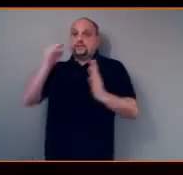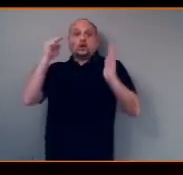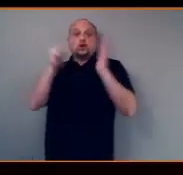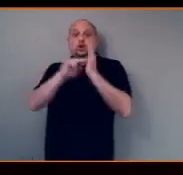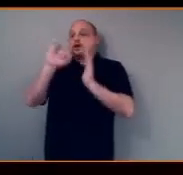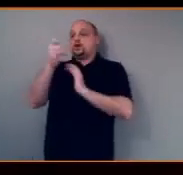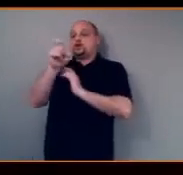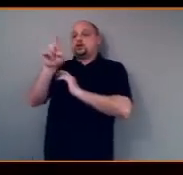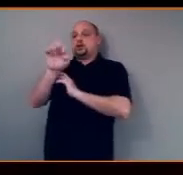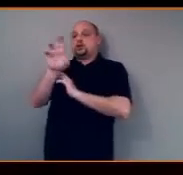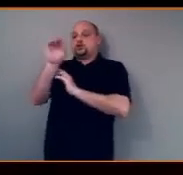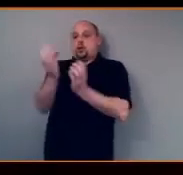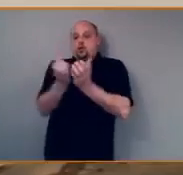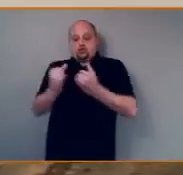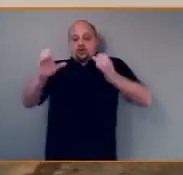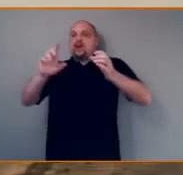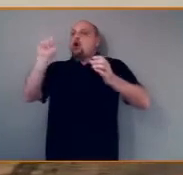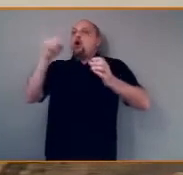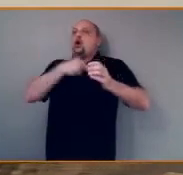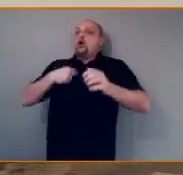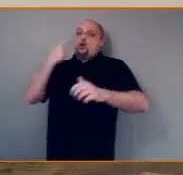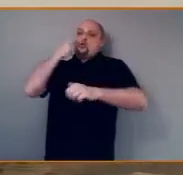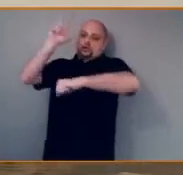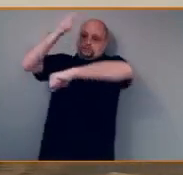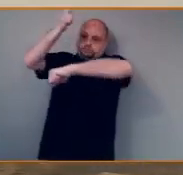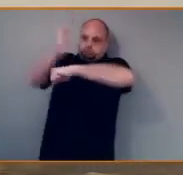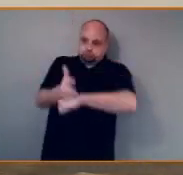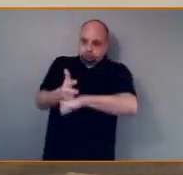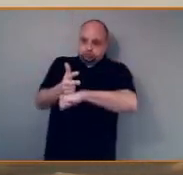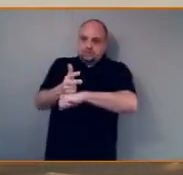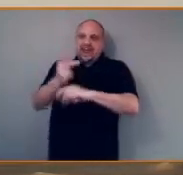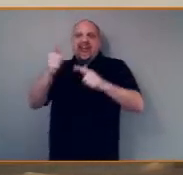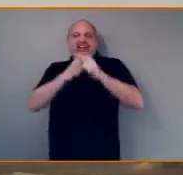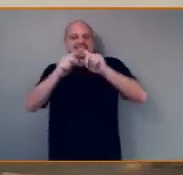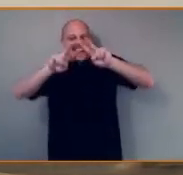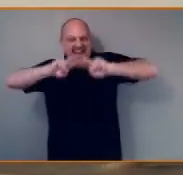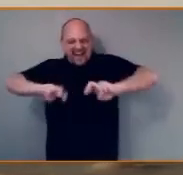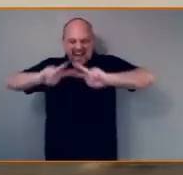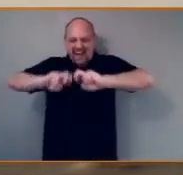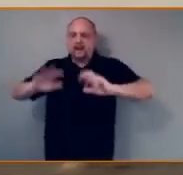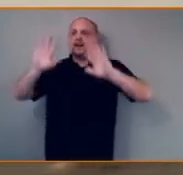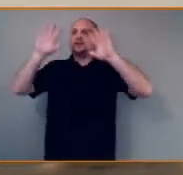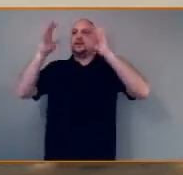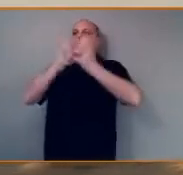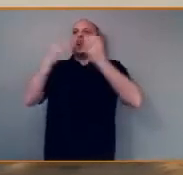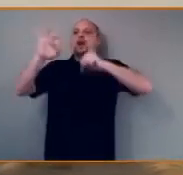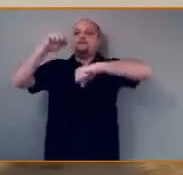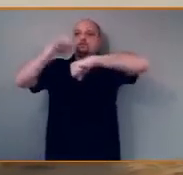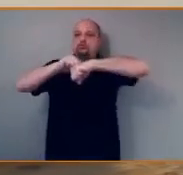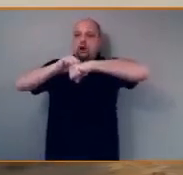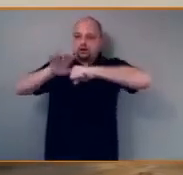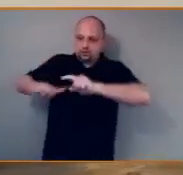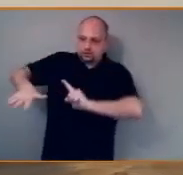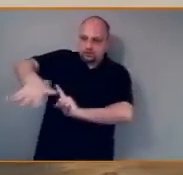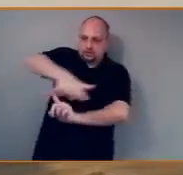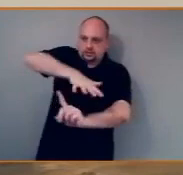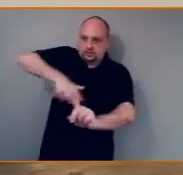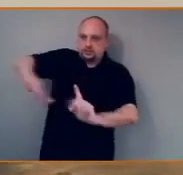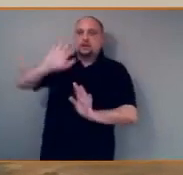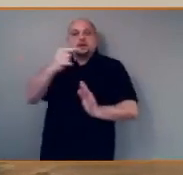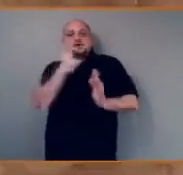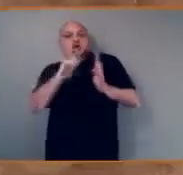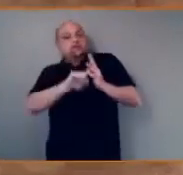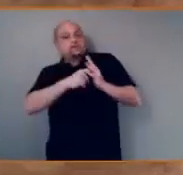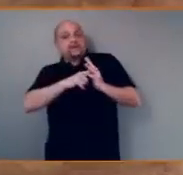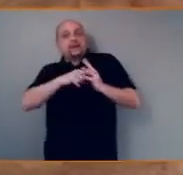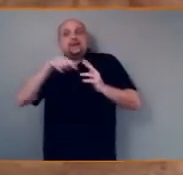Crater, the landing site of the rover, and analyzing. There are some really incredible rock deposits here. As you said at the beginning, this is a